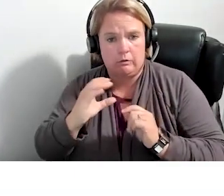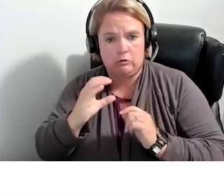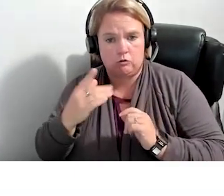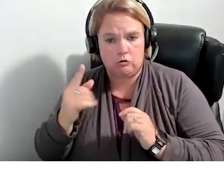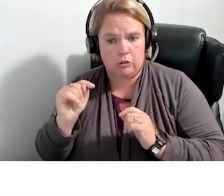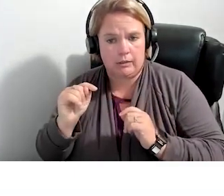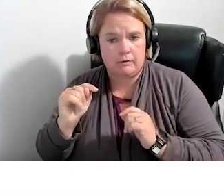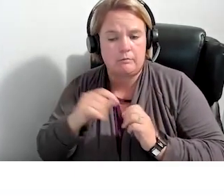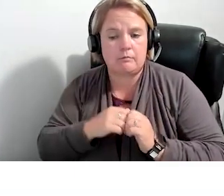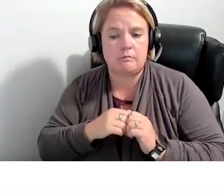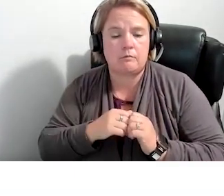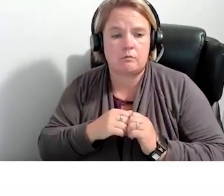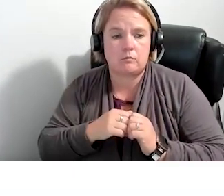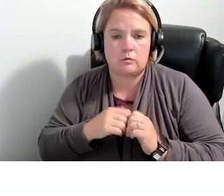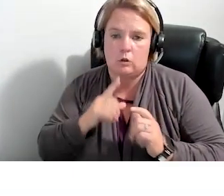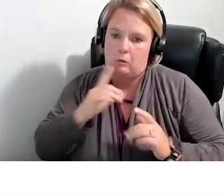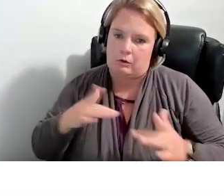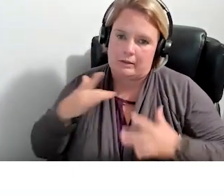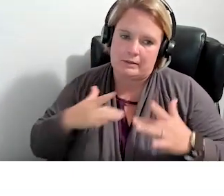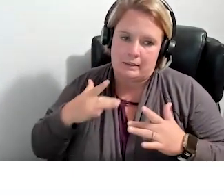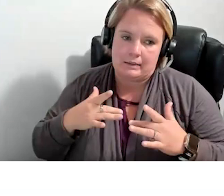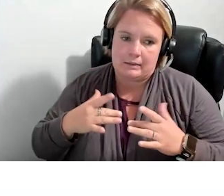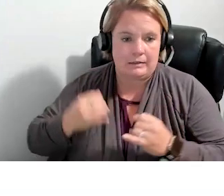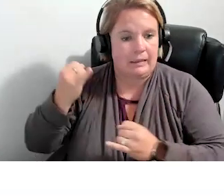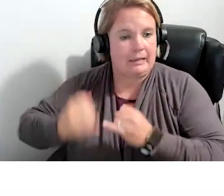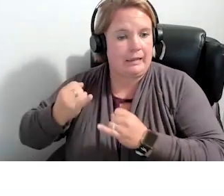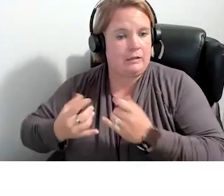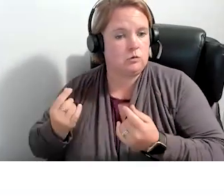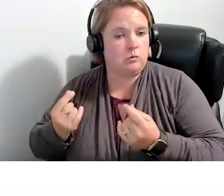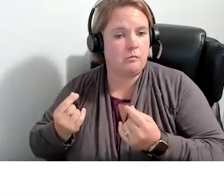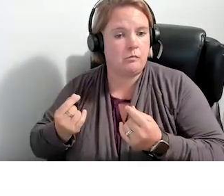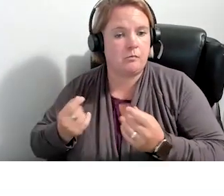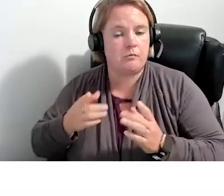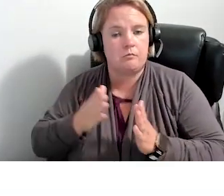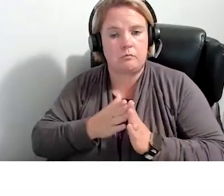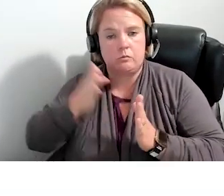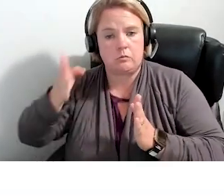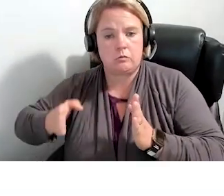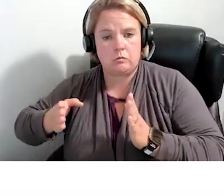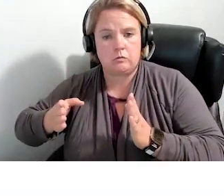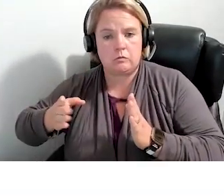I'm excited and I'm going to try to tamp it. Okay, last step here is now we have the chatbot say, did I